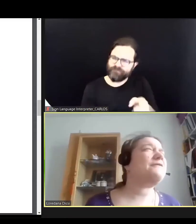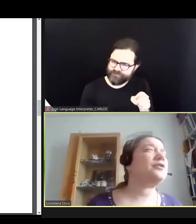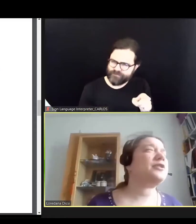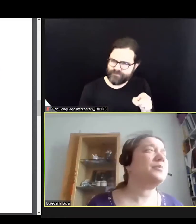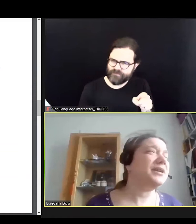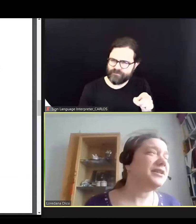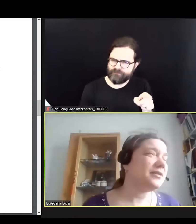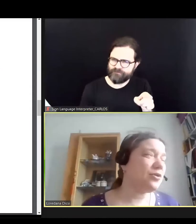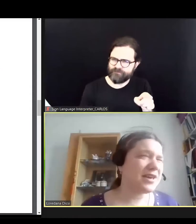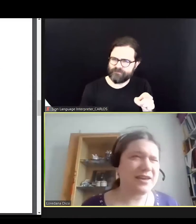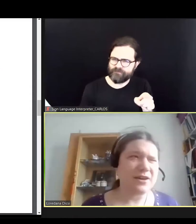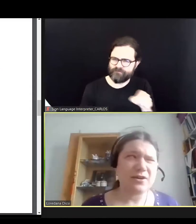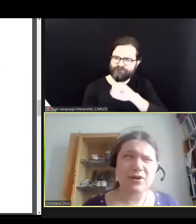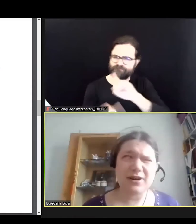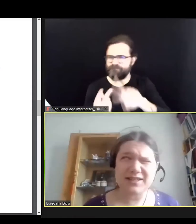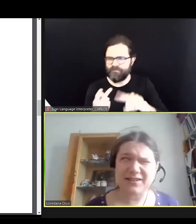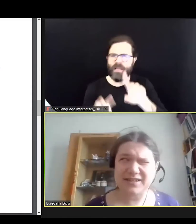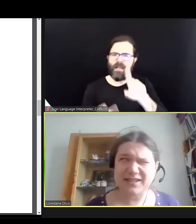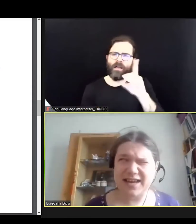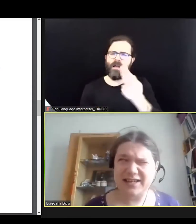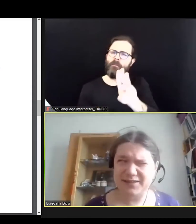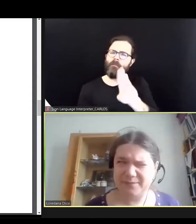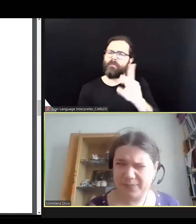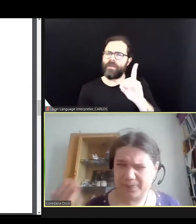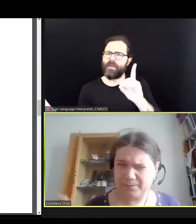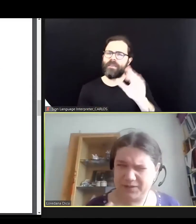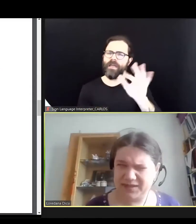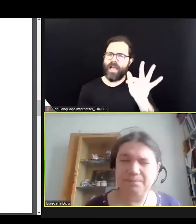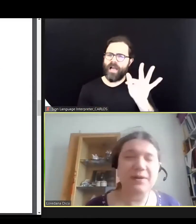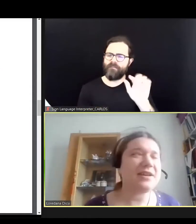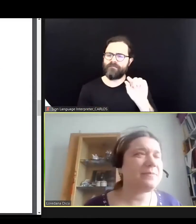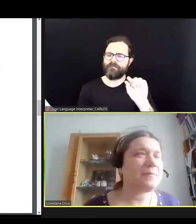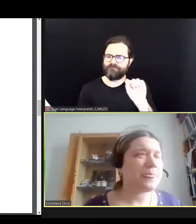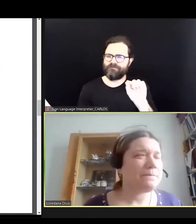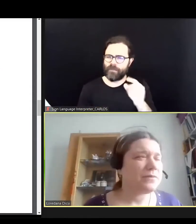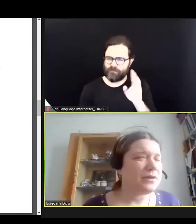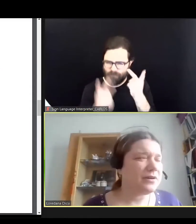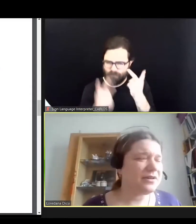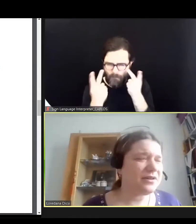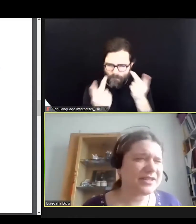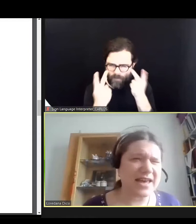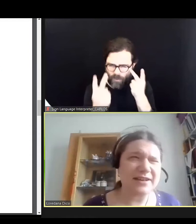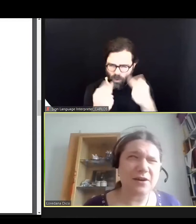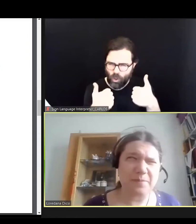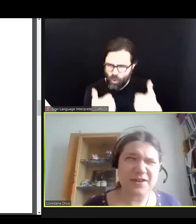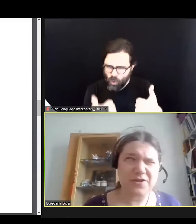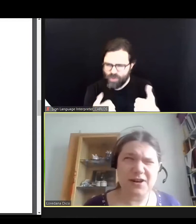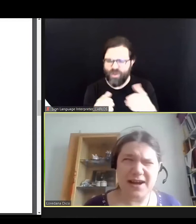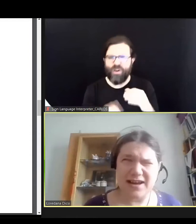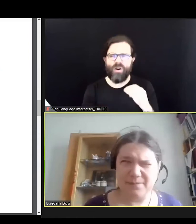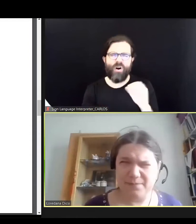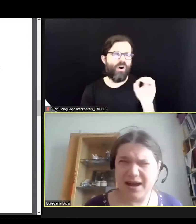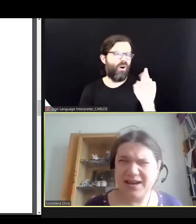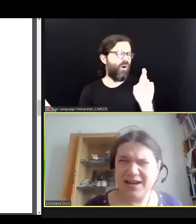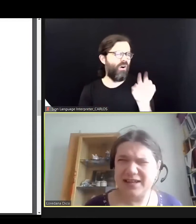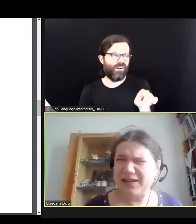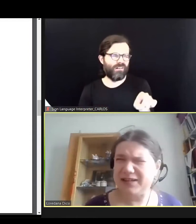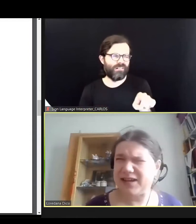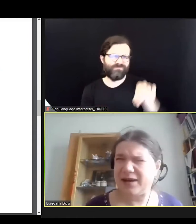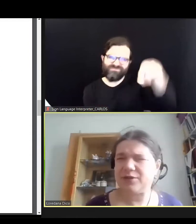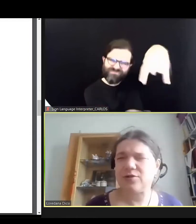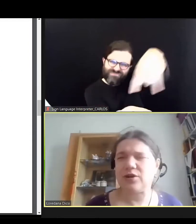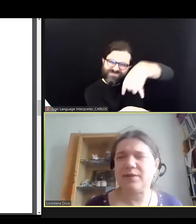to be able to support their children. But that also financially, it was less interesting than working